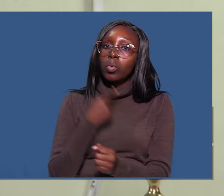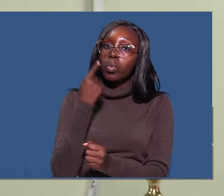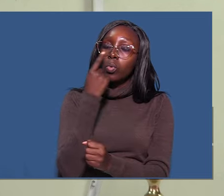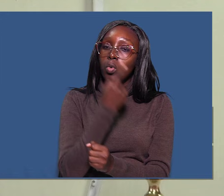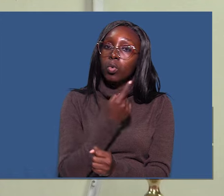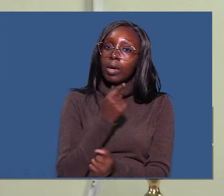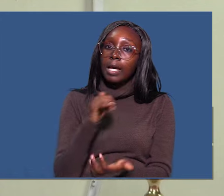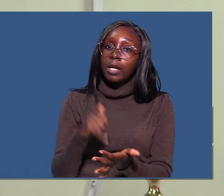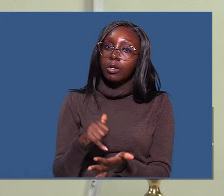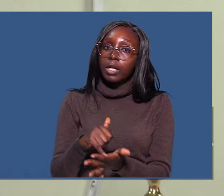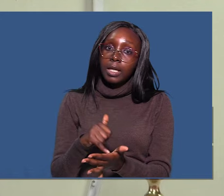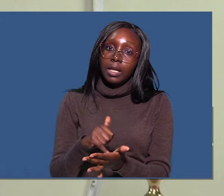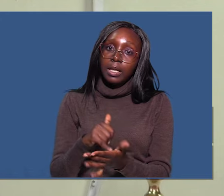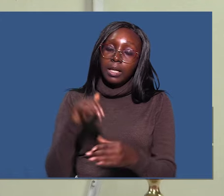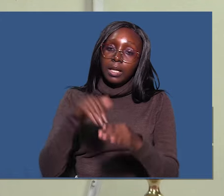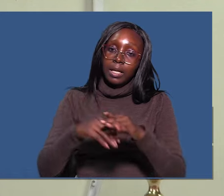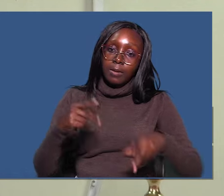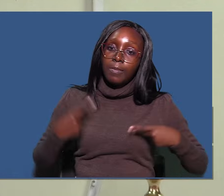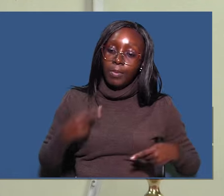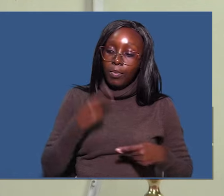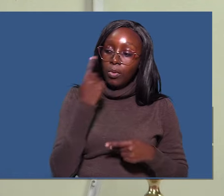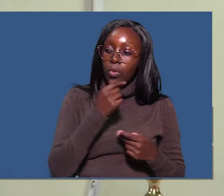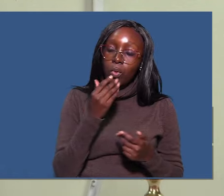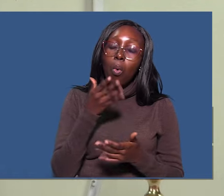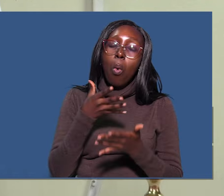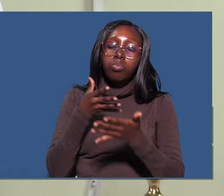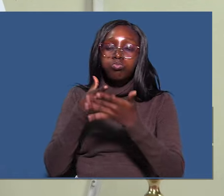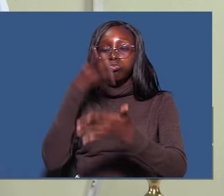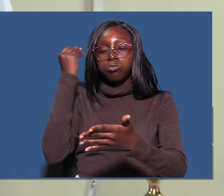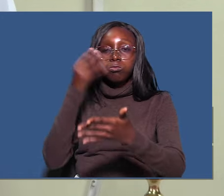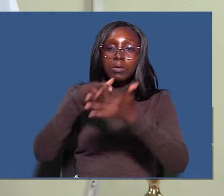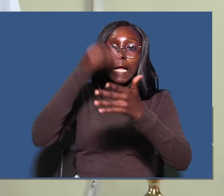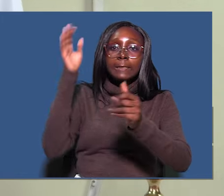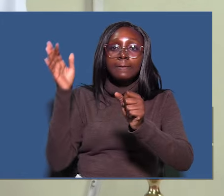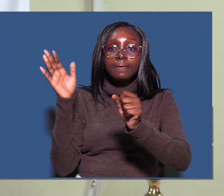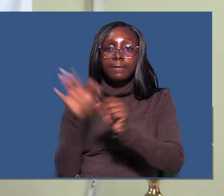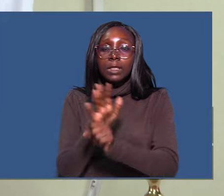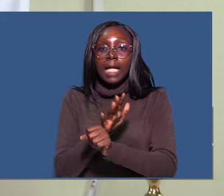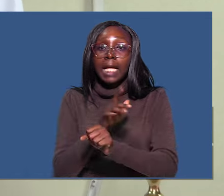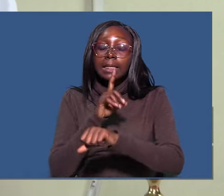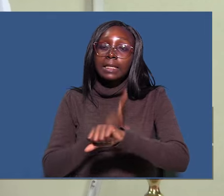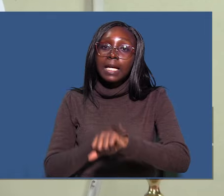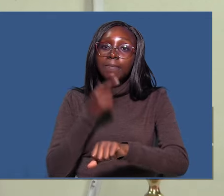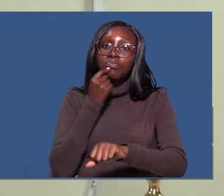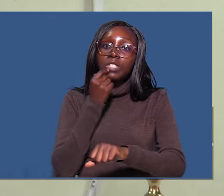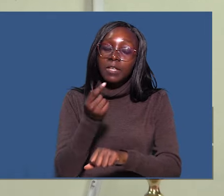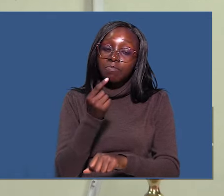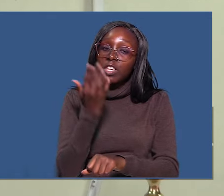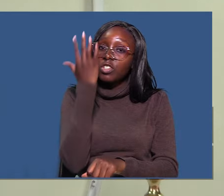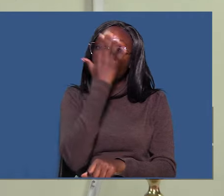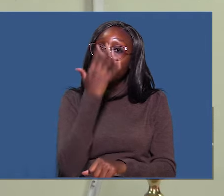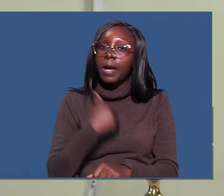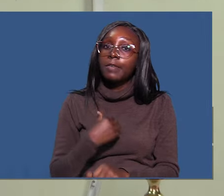among those who are considered educated and elite, to make such kind of a